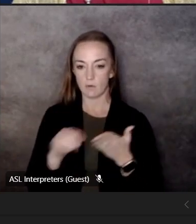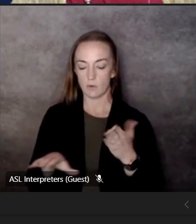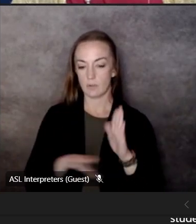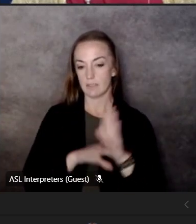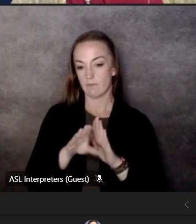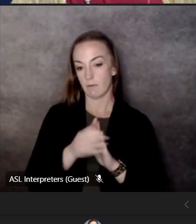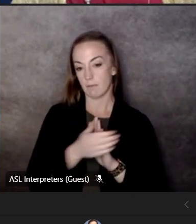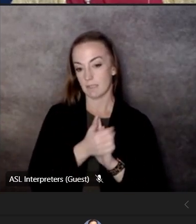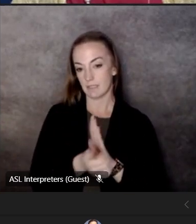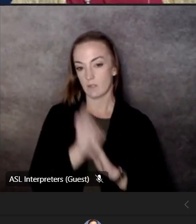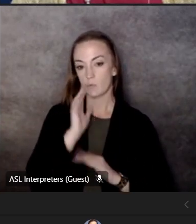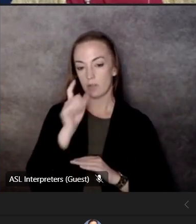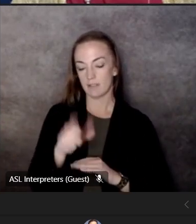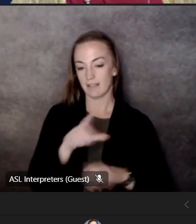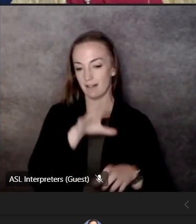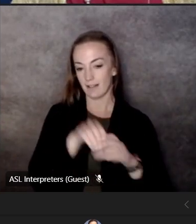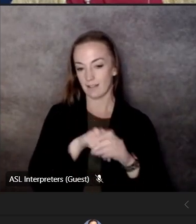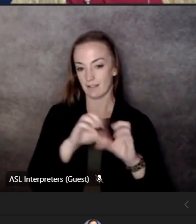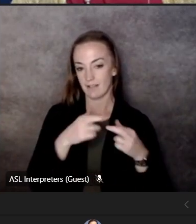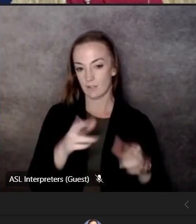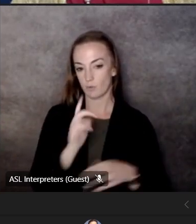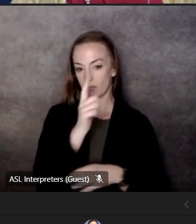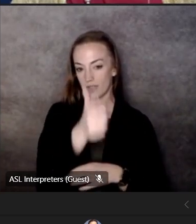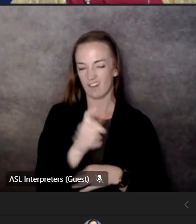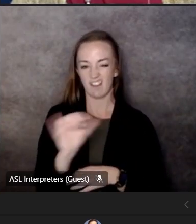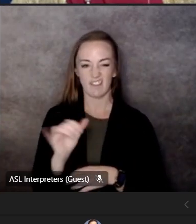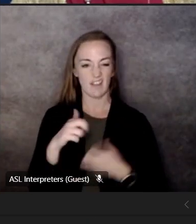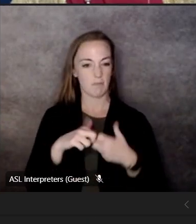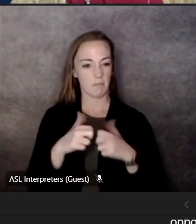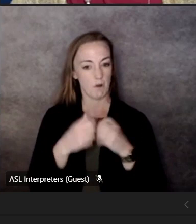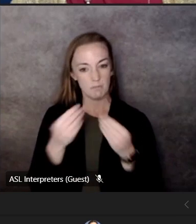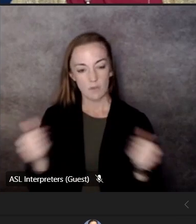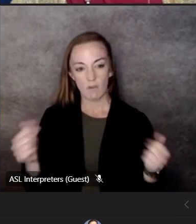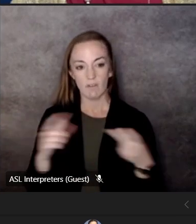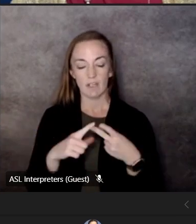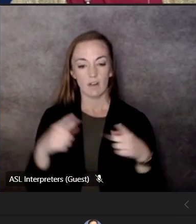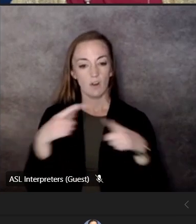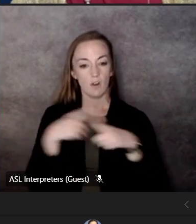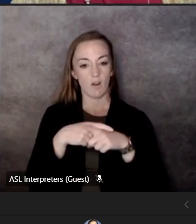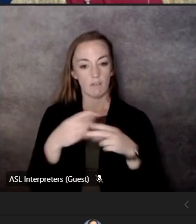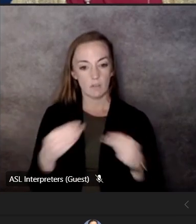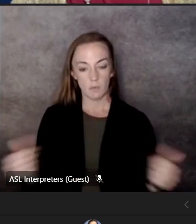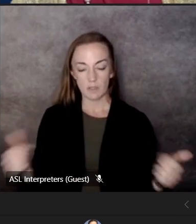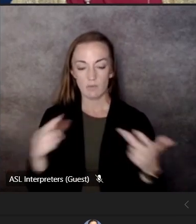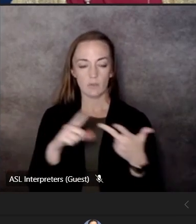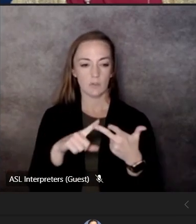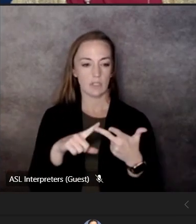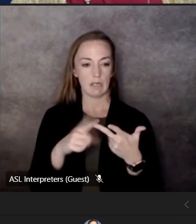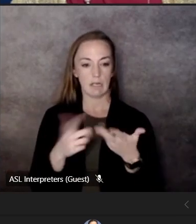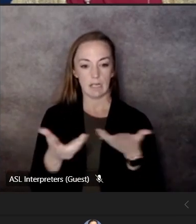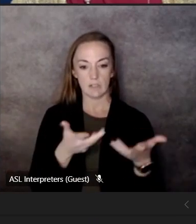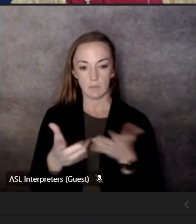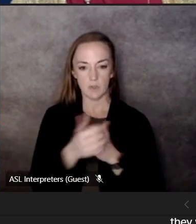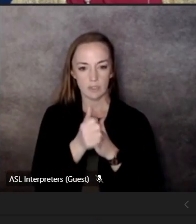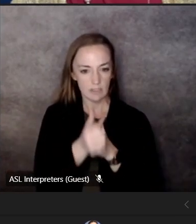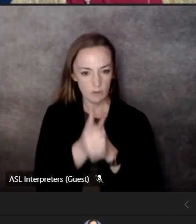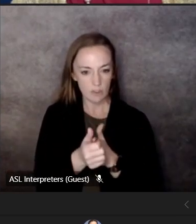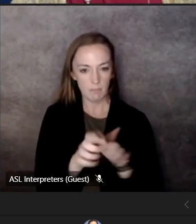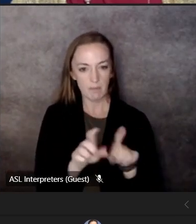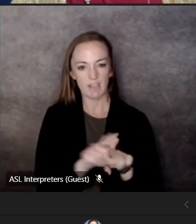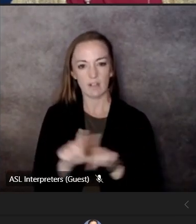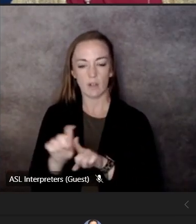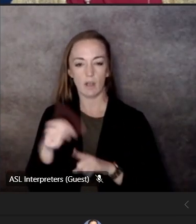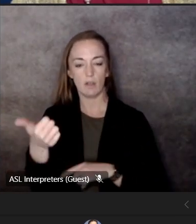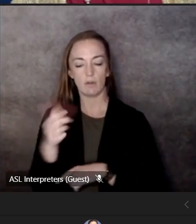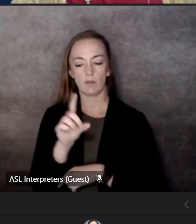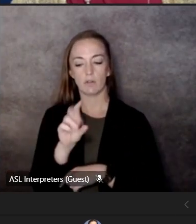classroom, such as problem solving, conflict resolution, interpersonal leadership, and other durable skills. With that